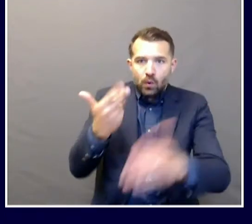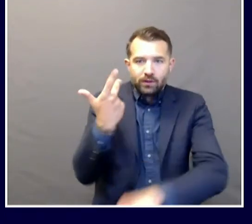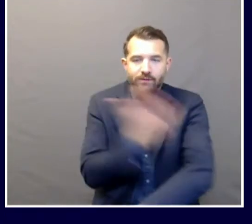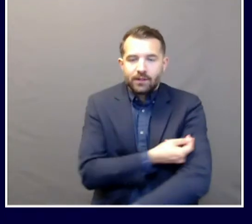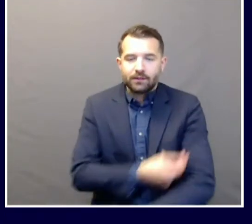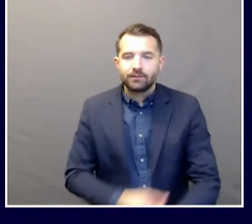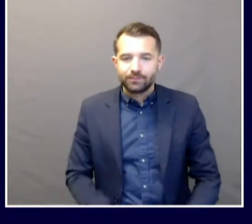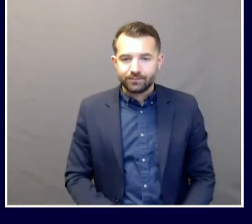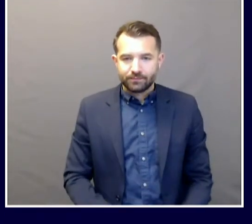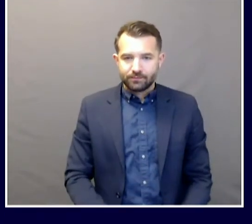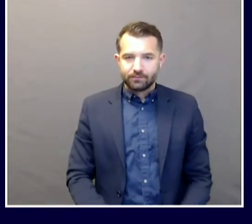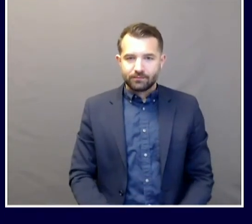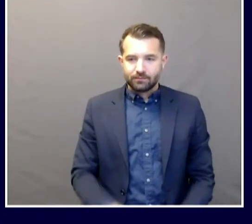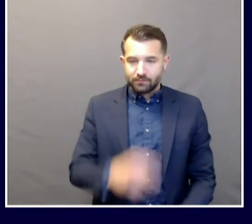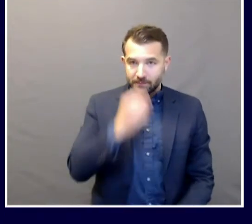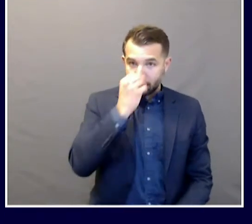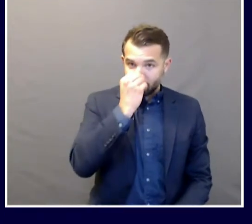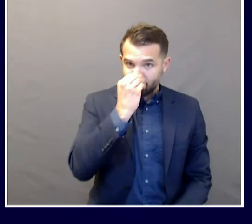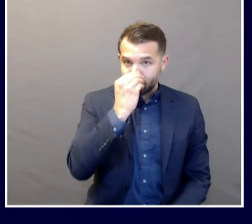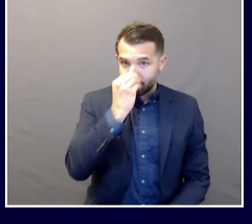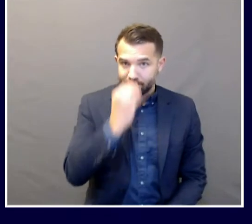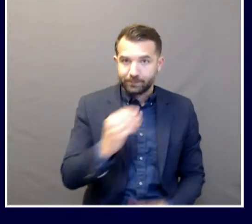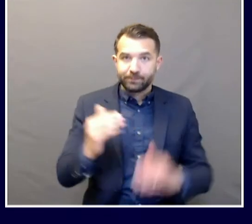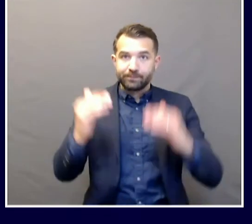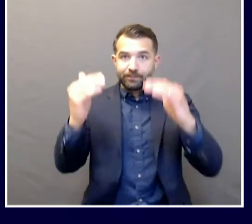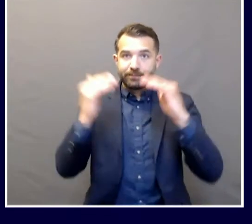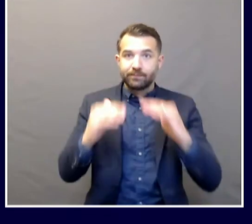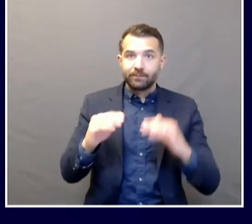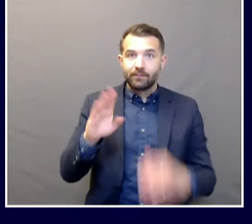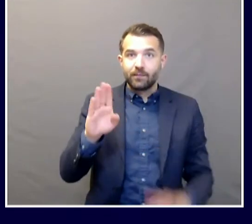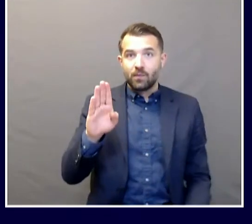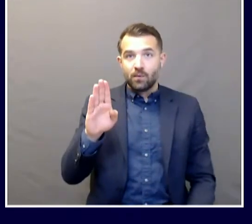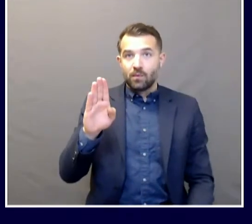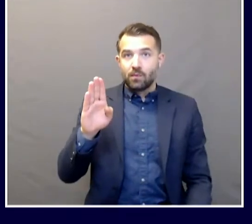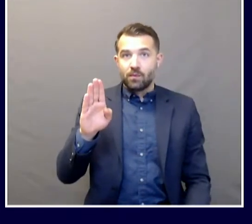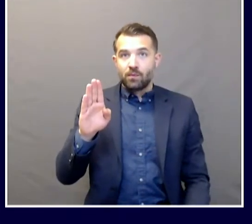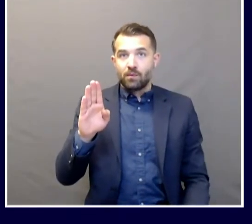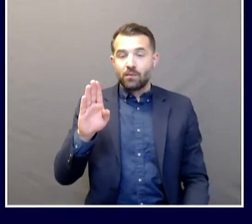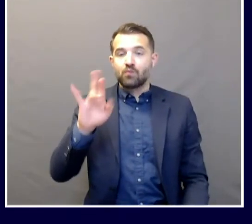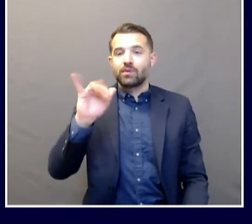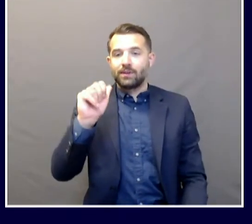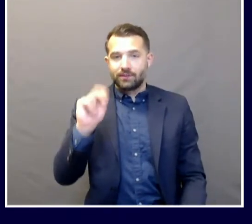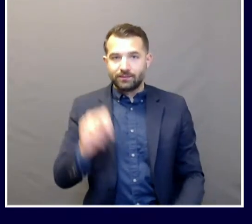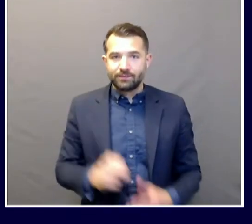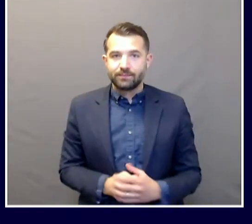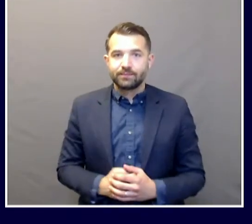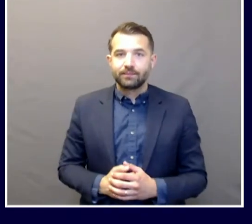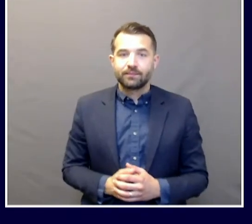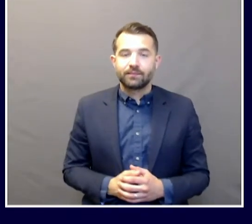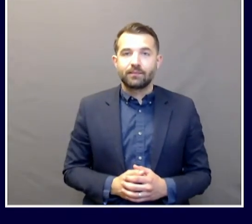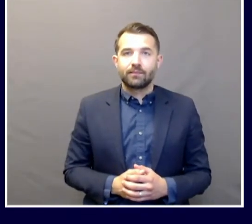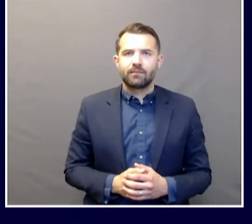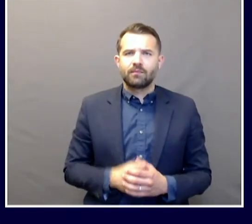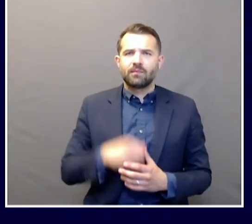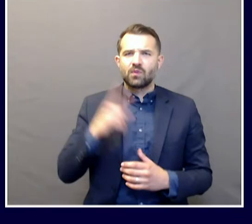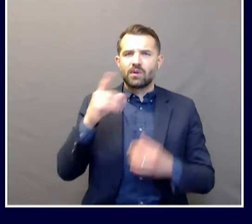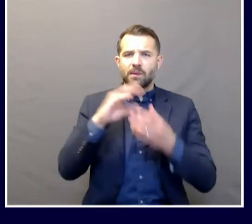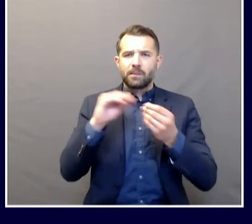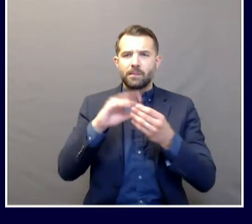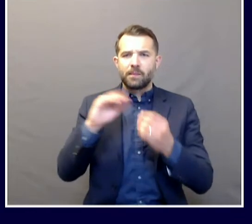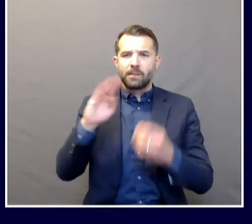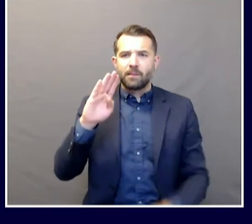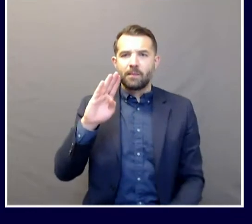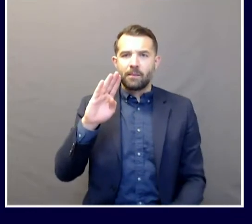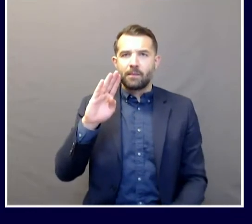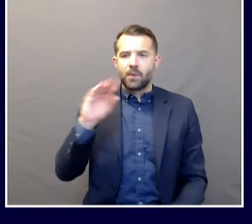Let me turn next to Brian Sullivan. Thanks, Dr. Shah. You mentioned boosters earlier. About maybe 5.5, 6 months ago,